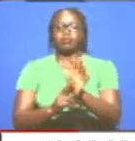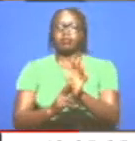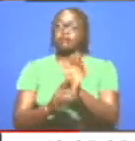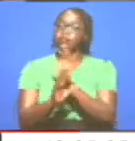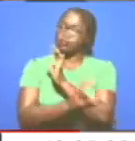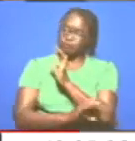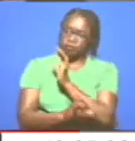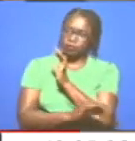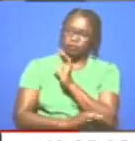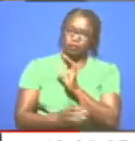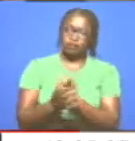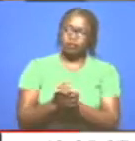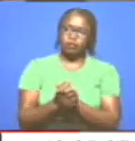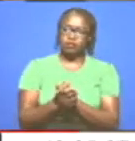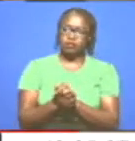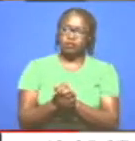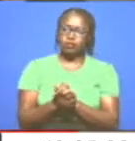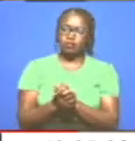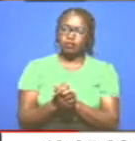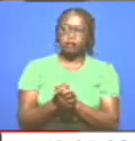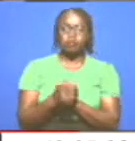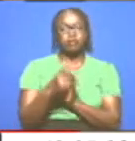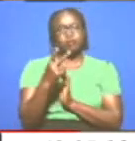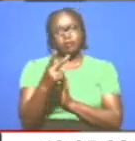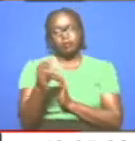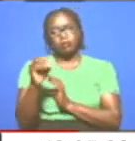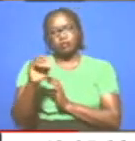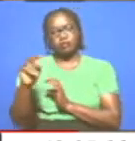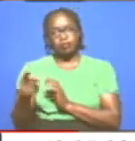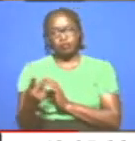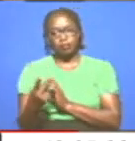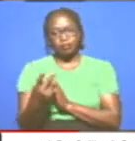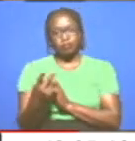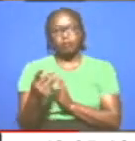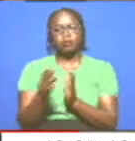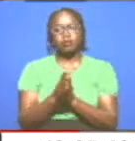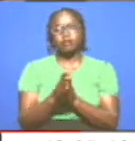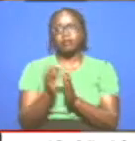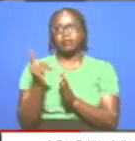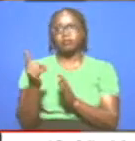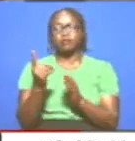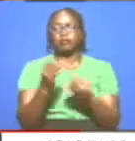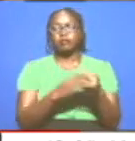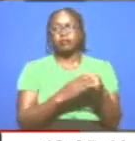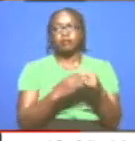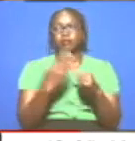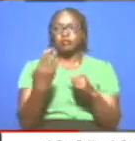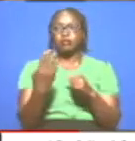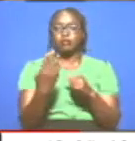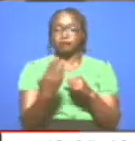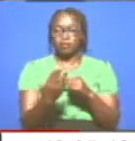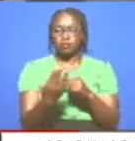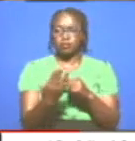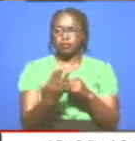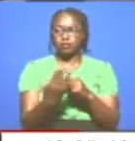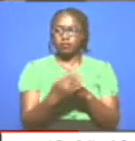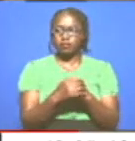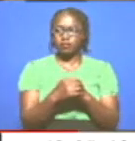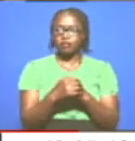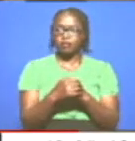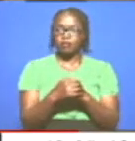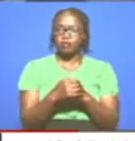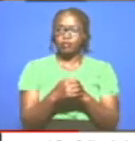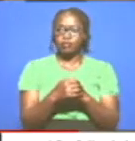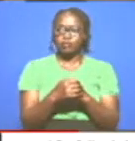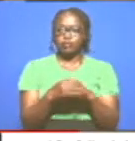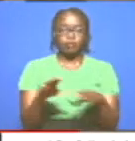this way back in 2002, and Kennedy had that in 1994 when they played at the ICC Trophy and, yeah,